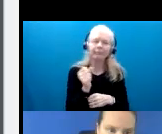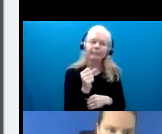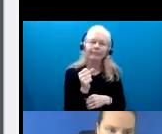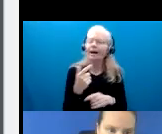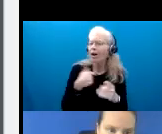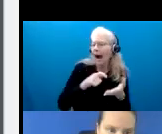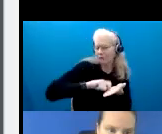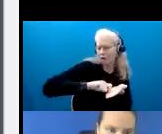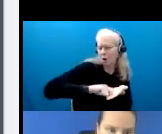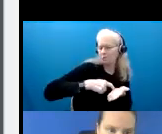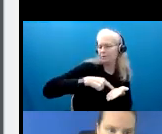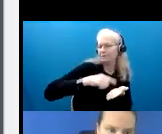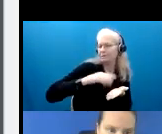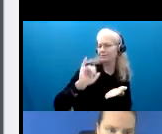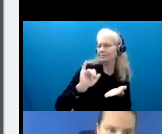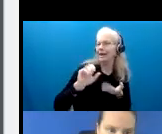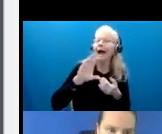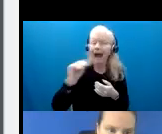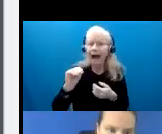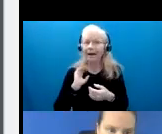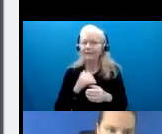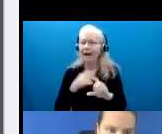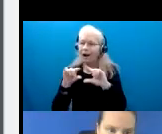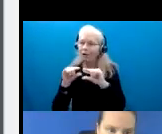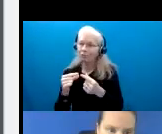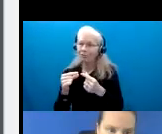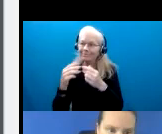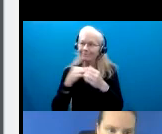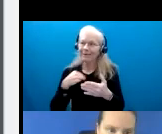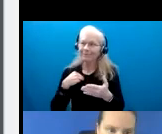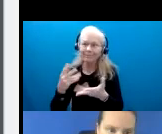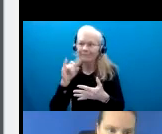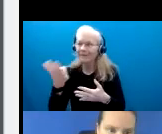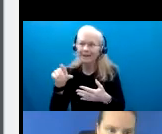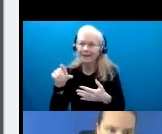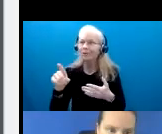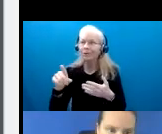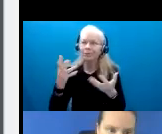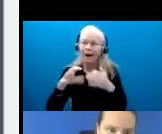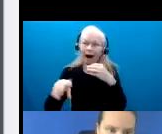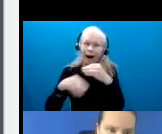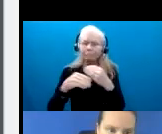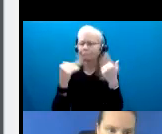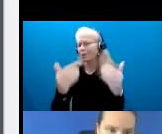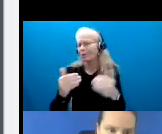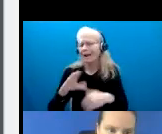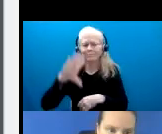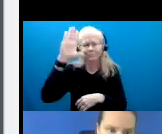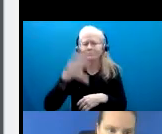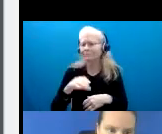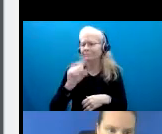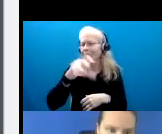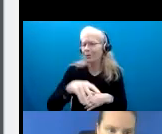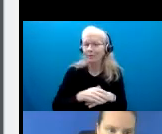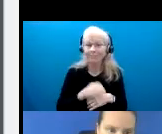if there's something important you want to share when we report back, please don't hesitate to, okay? All right, cool.